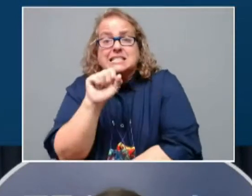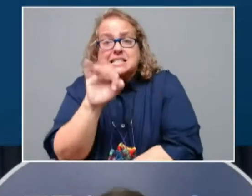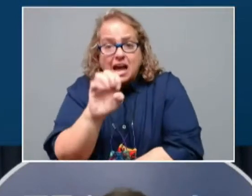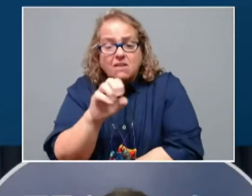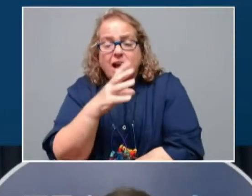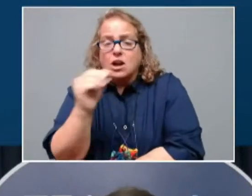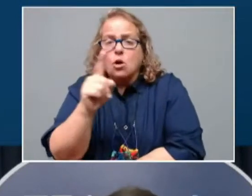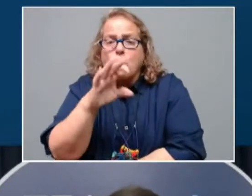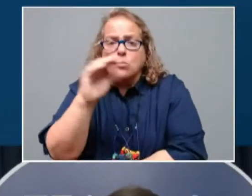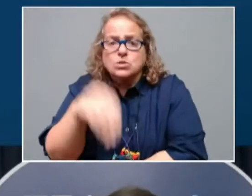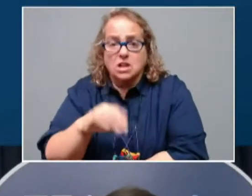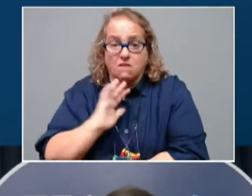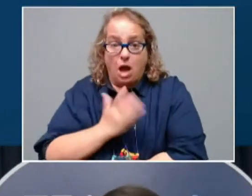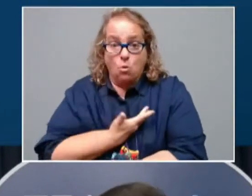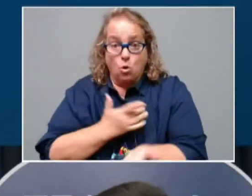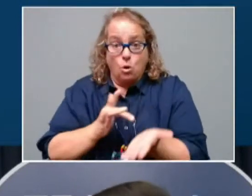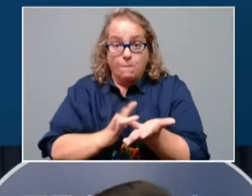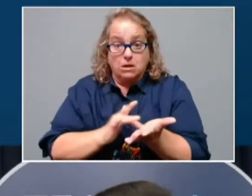is vaccinated.